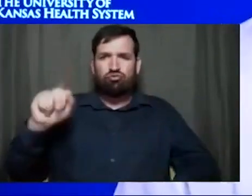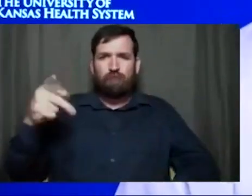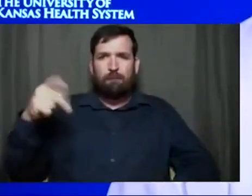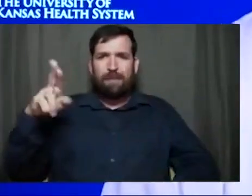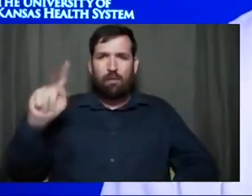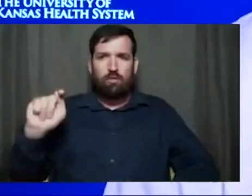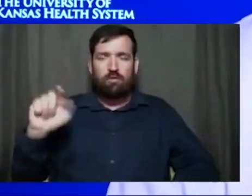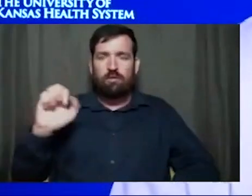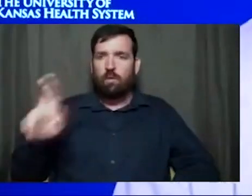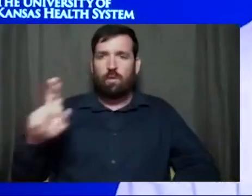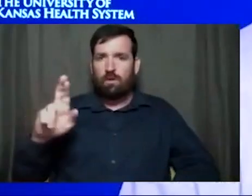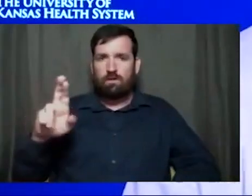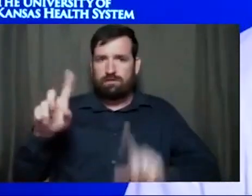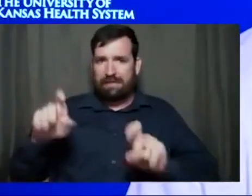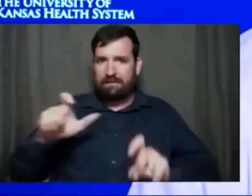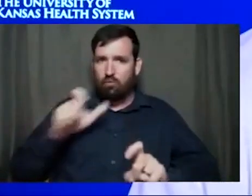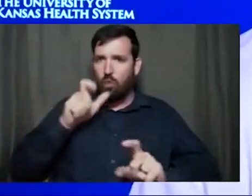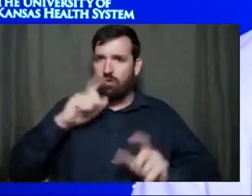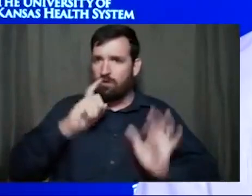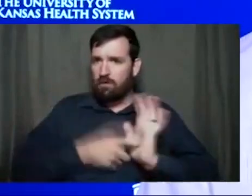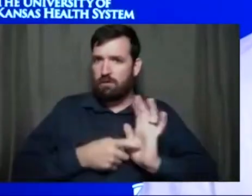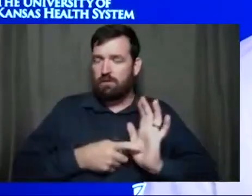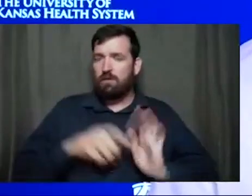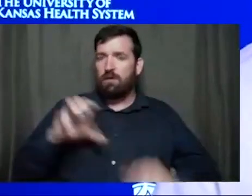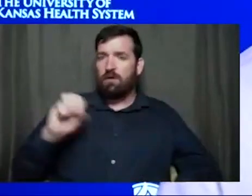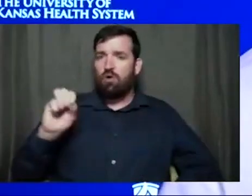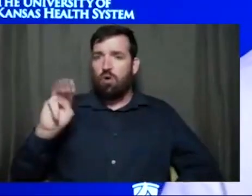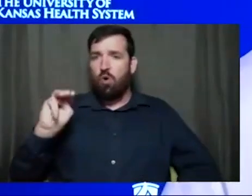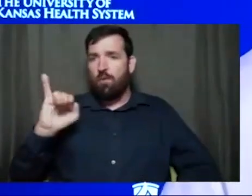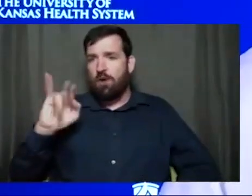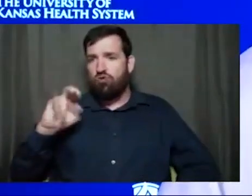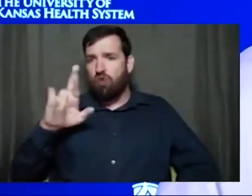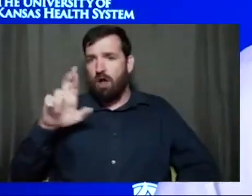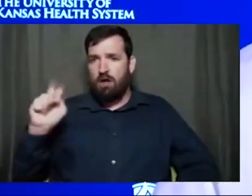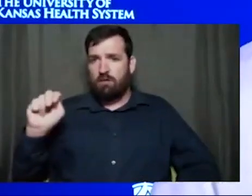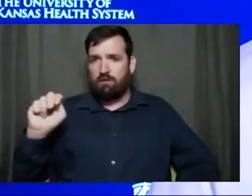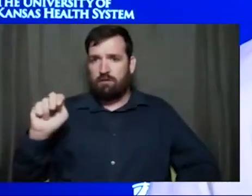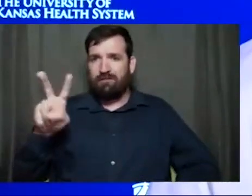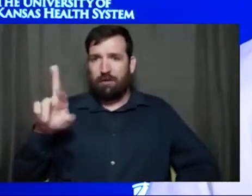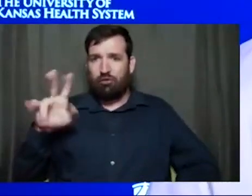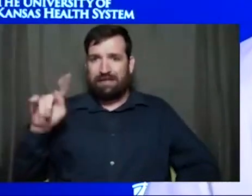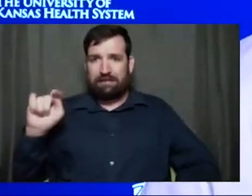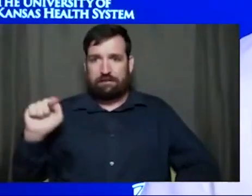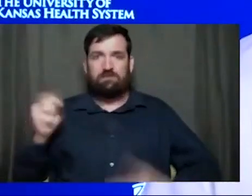pick up Omicron variant. I talked